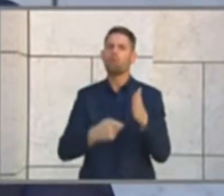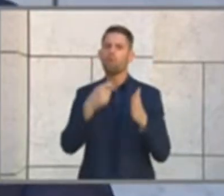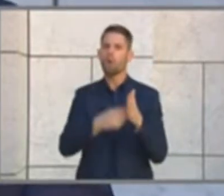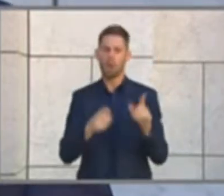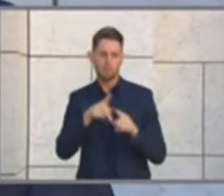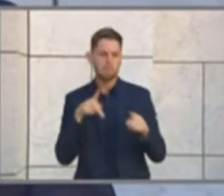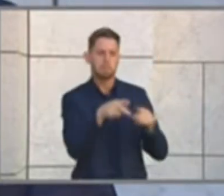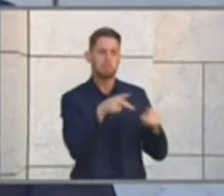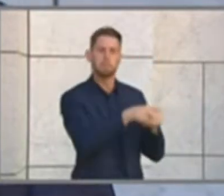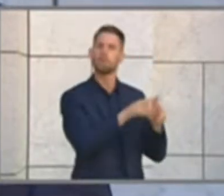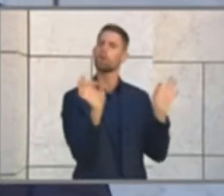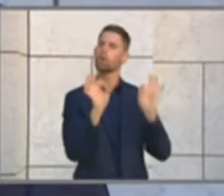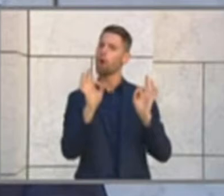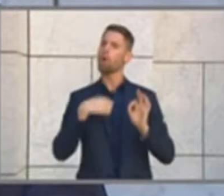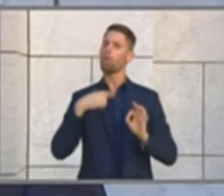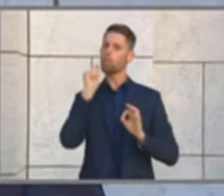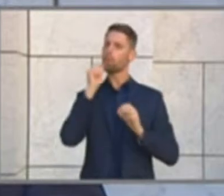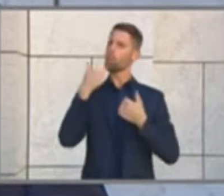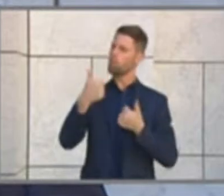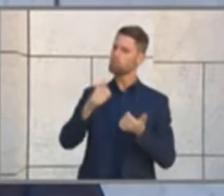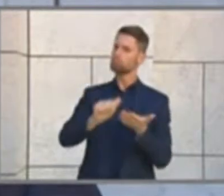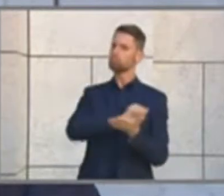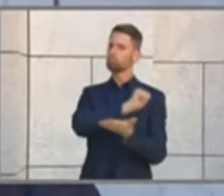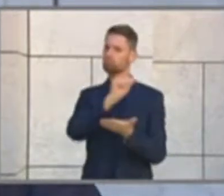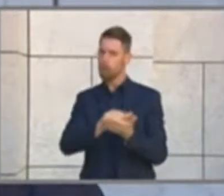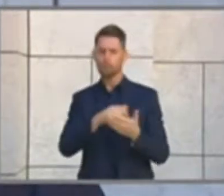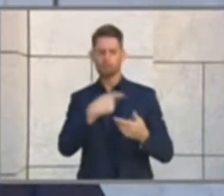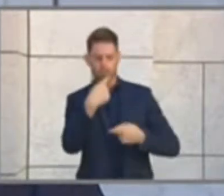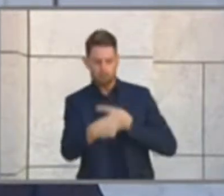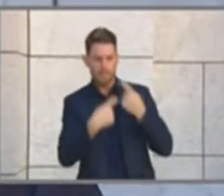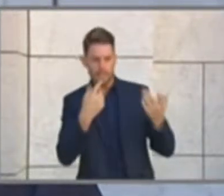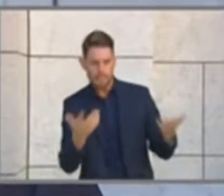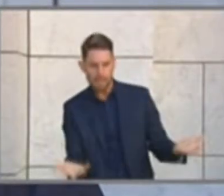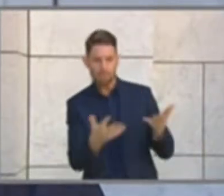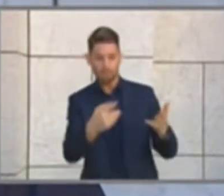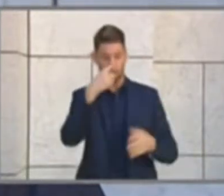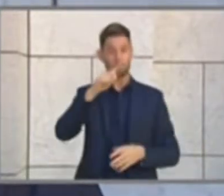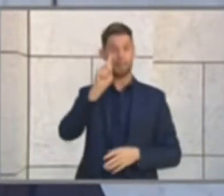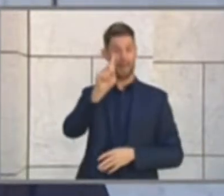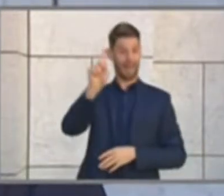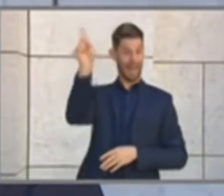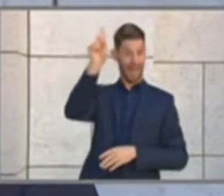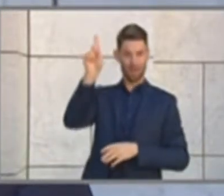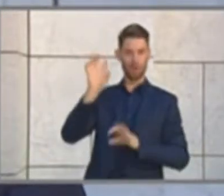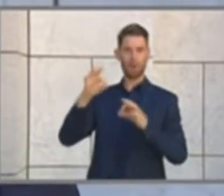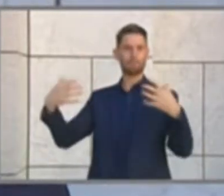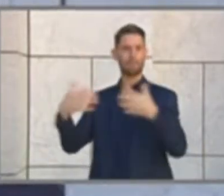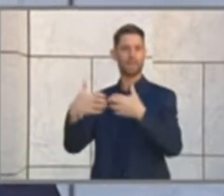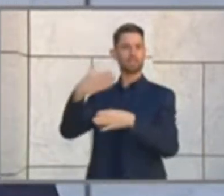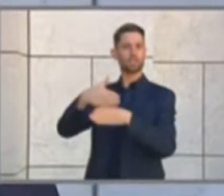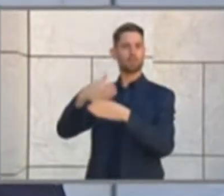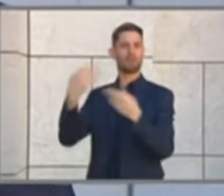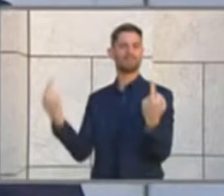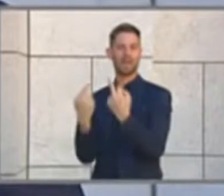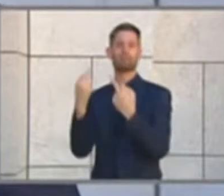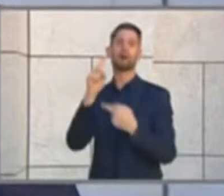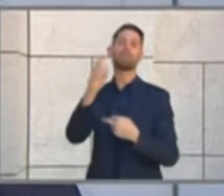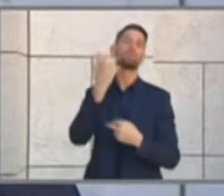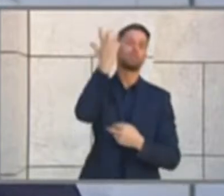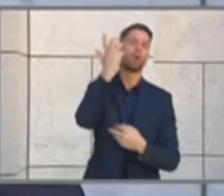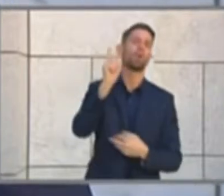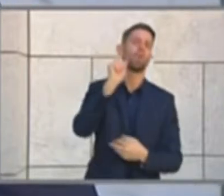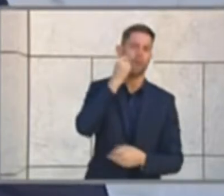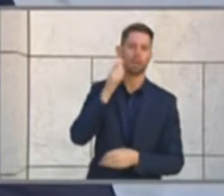still there are few opportunities that are out there at present, but we're looking forward to seeing those opportunities